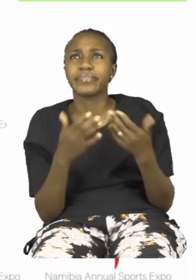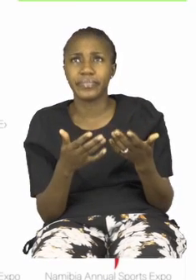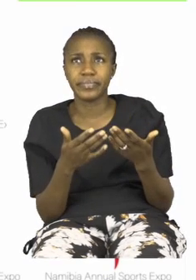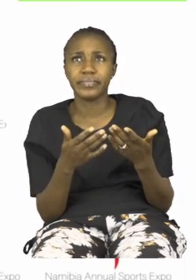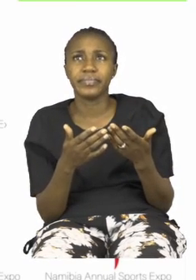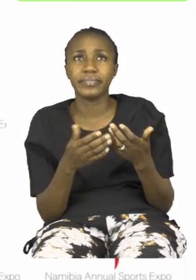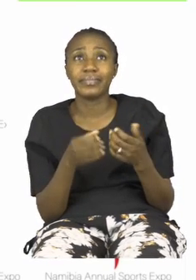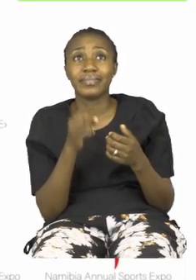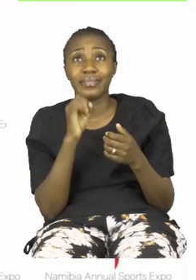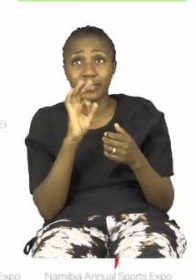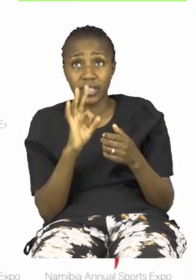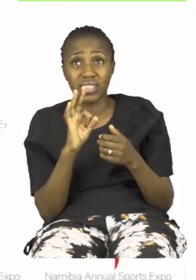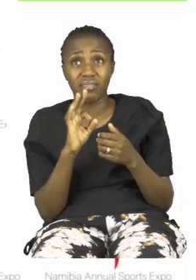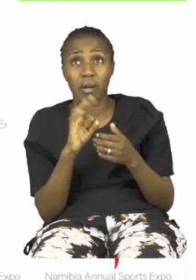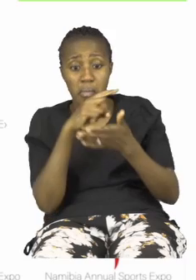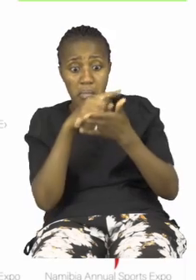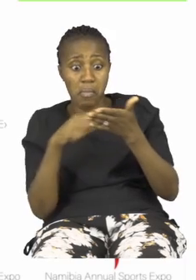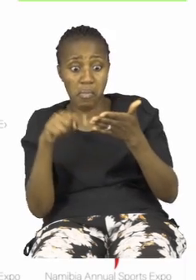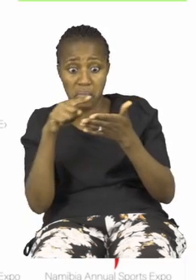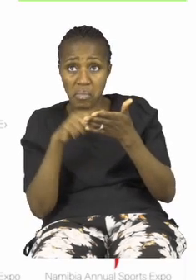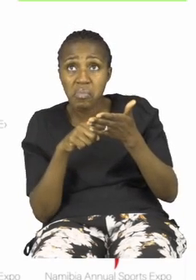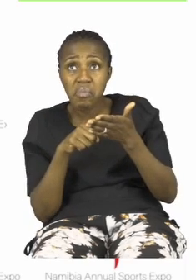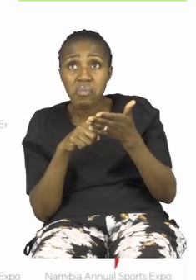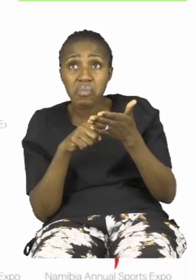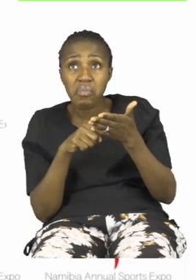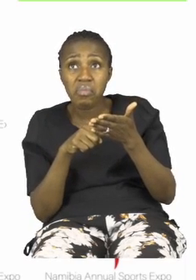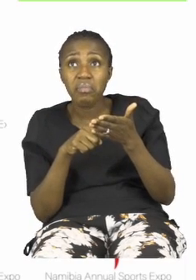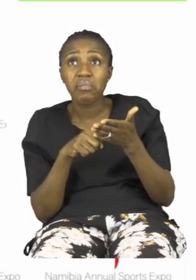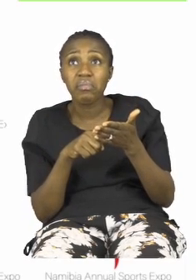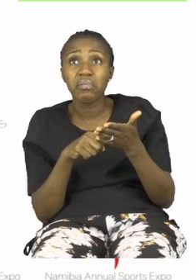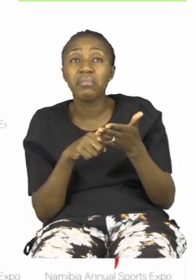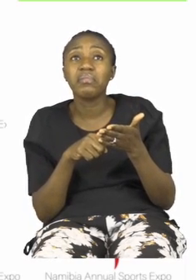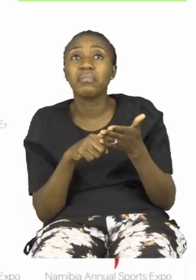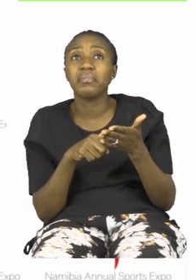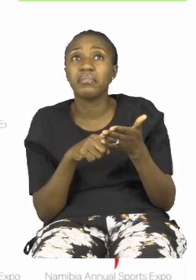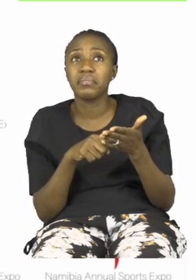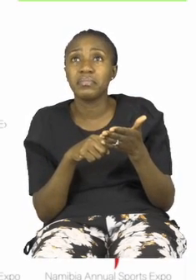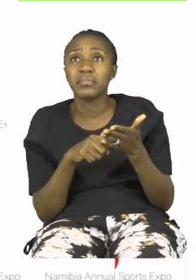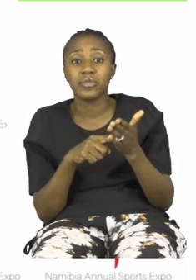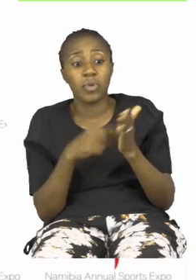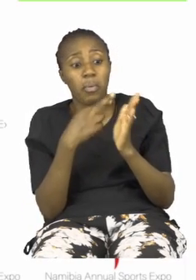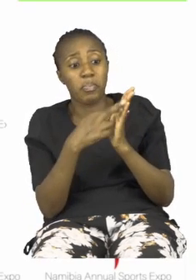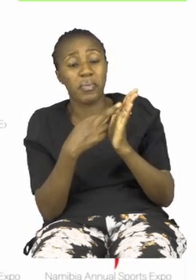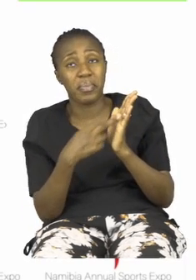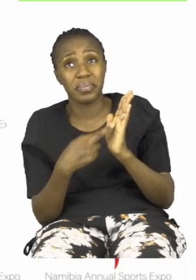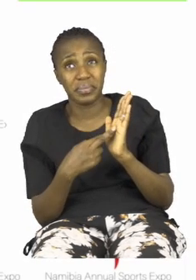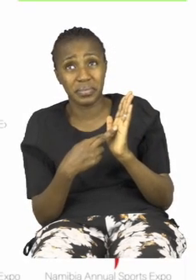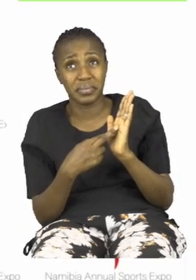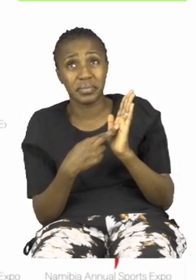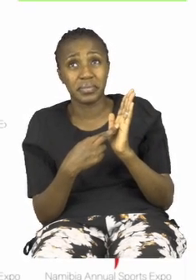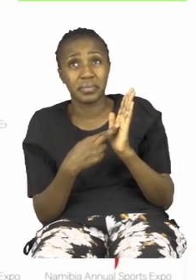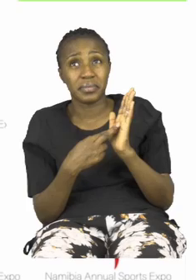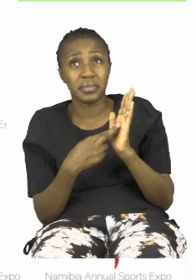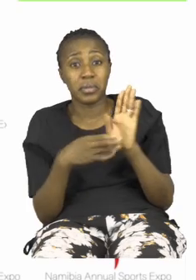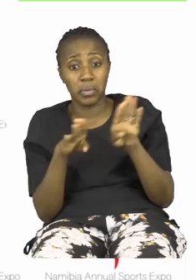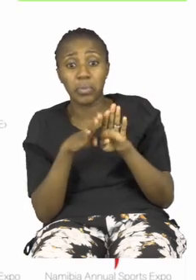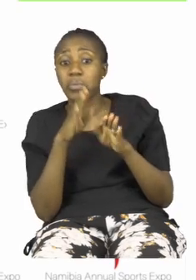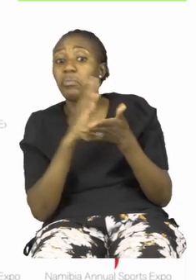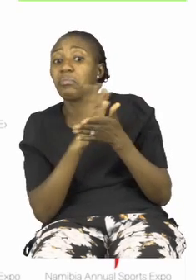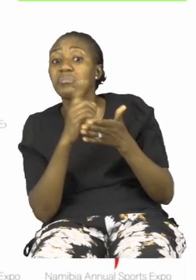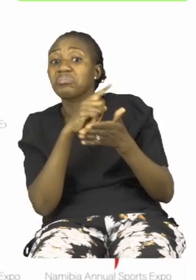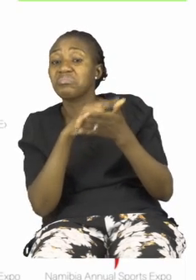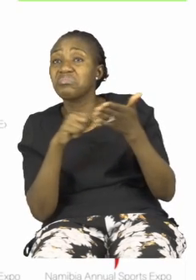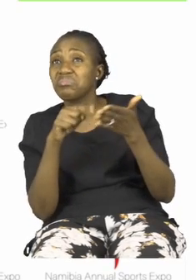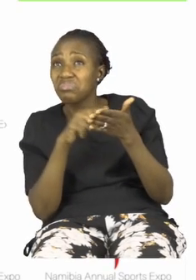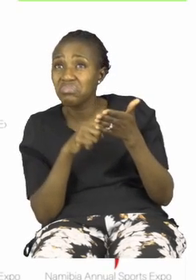do trespass or let's say transgress any of these guidelines, If you find you doing anything like,